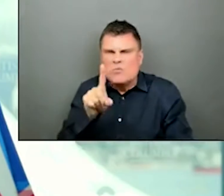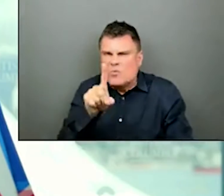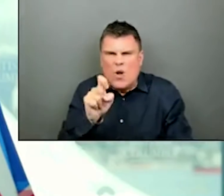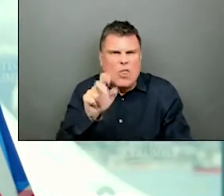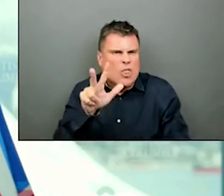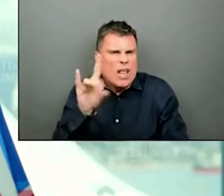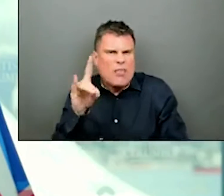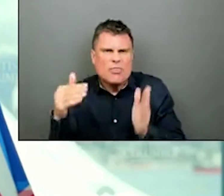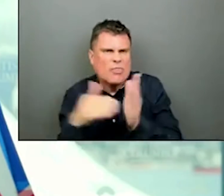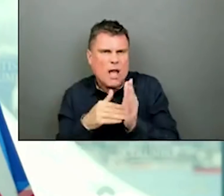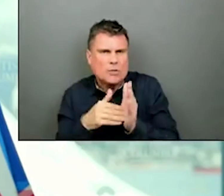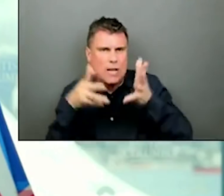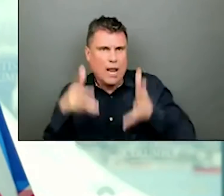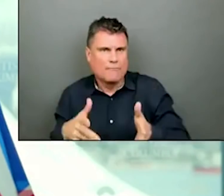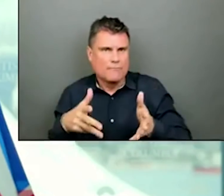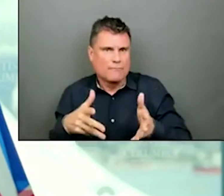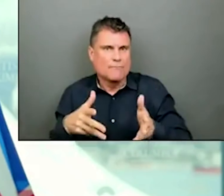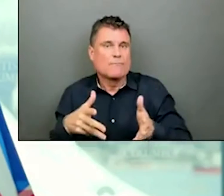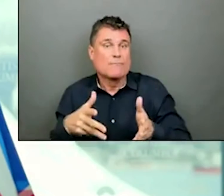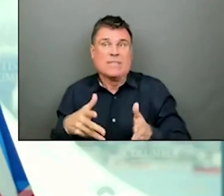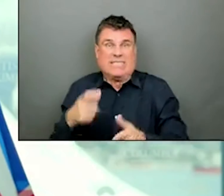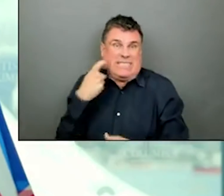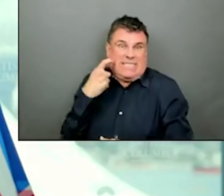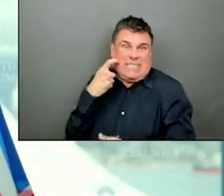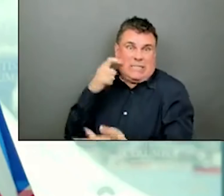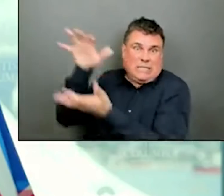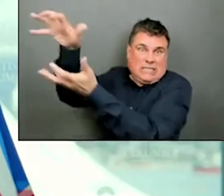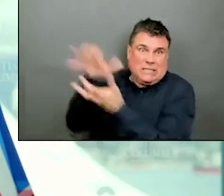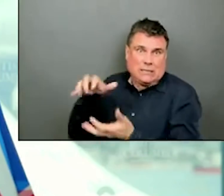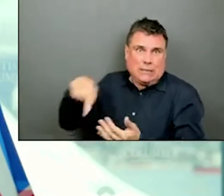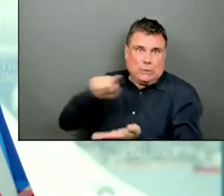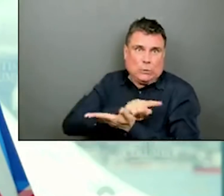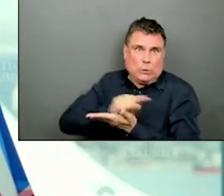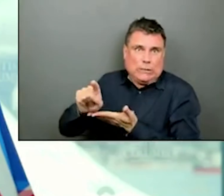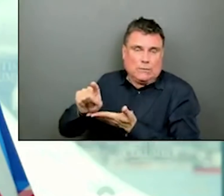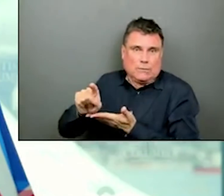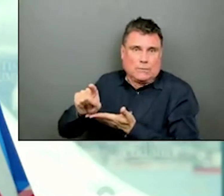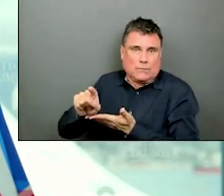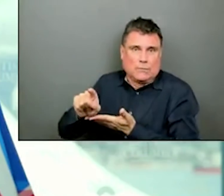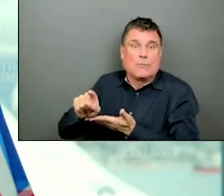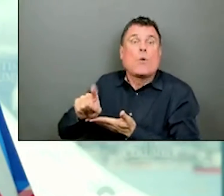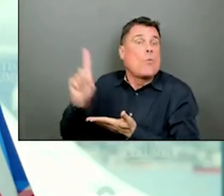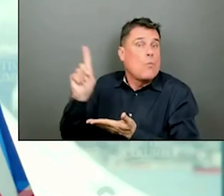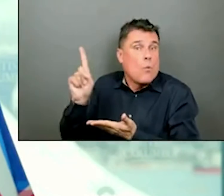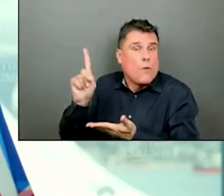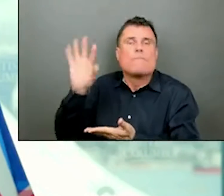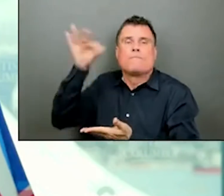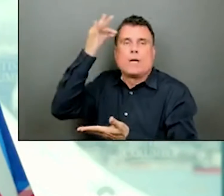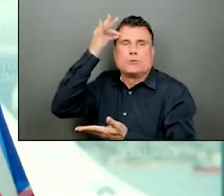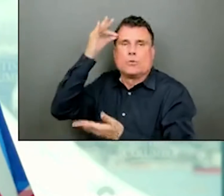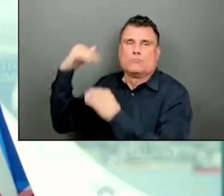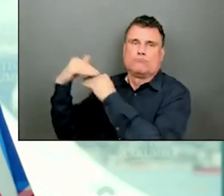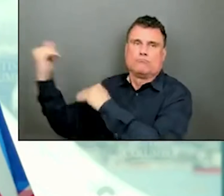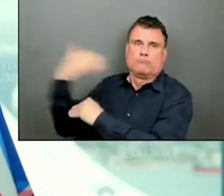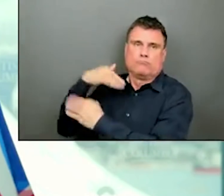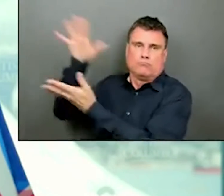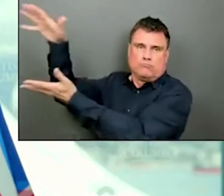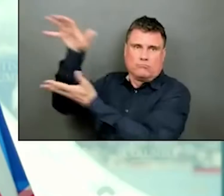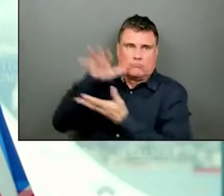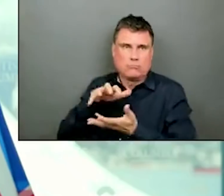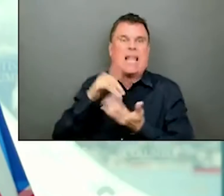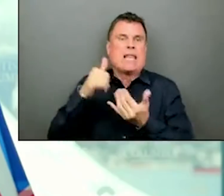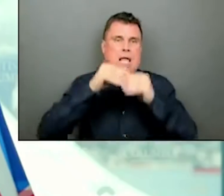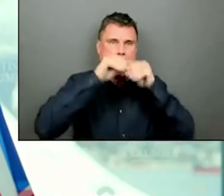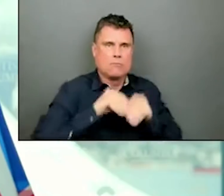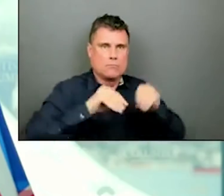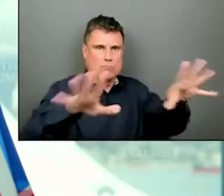138,758 doses, the majority of which have arrived this week from the federal distribution system, are in health authority clinics going